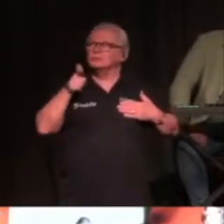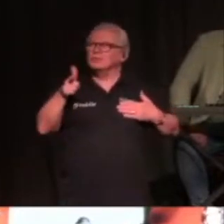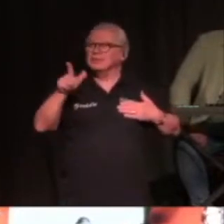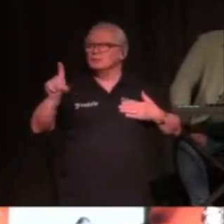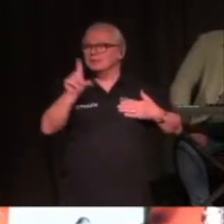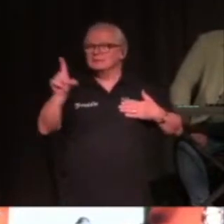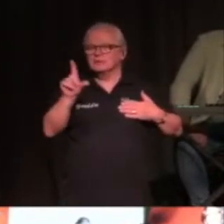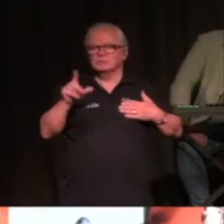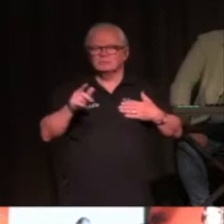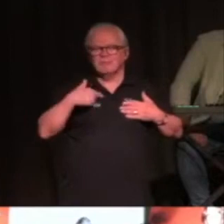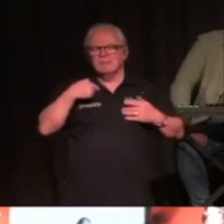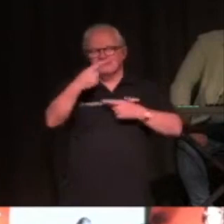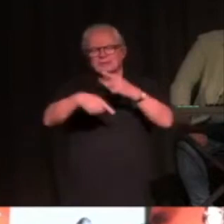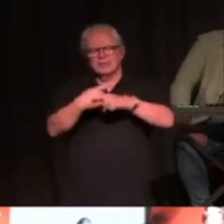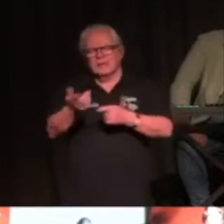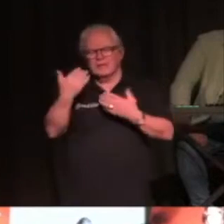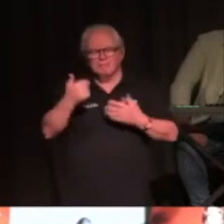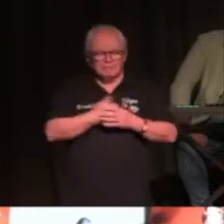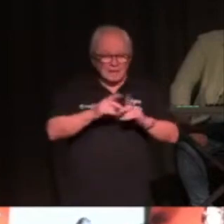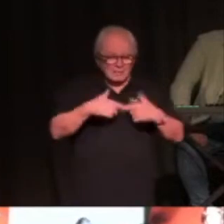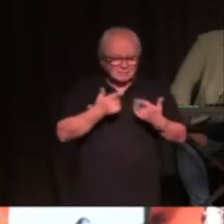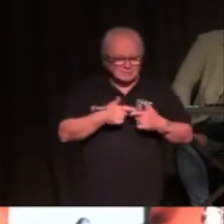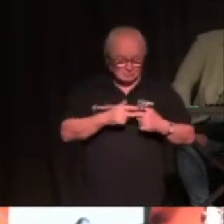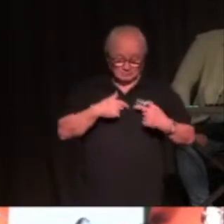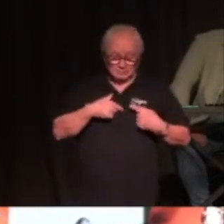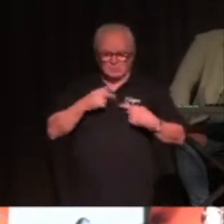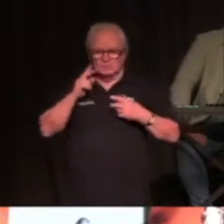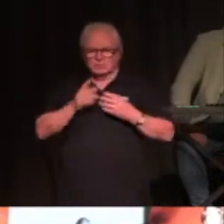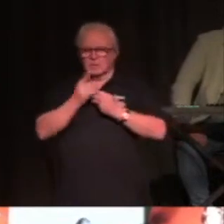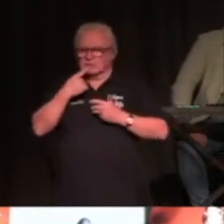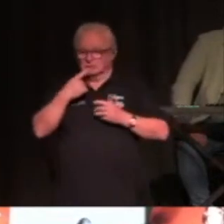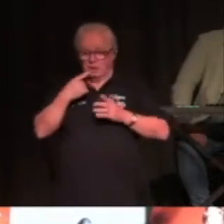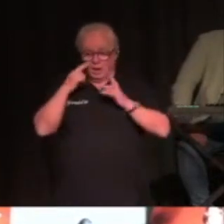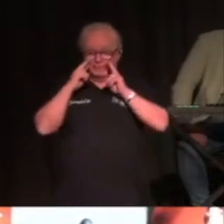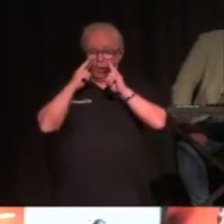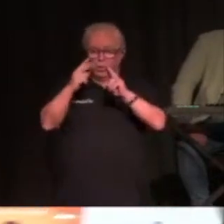2022? There's somebody coming next year. He says, behold, I stand at the door, and if